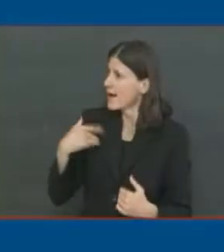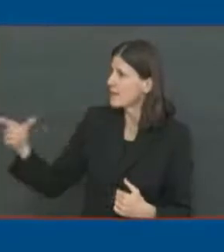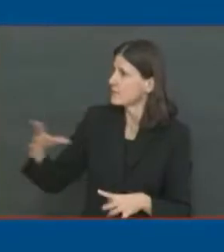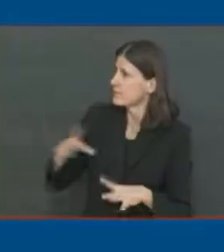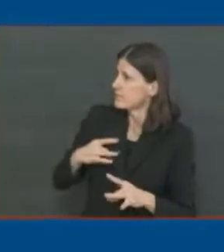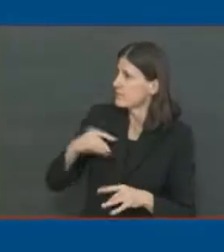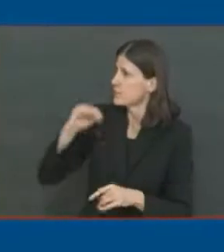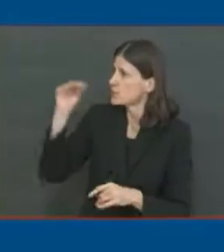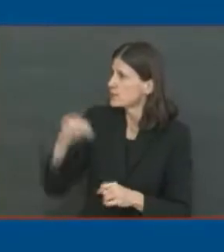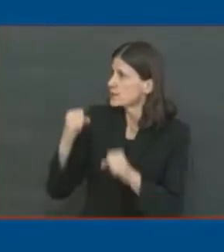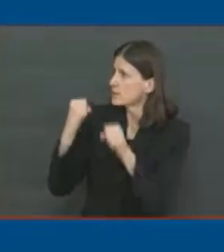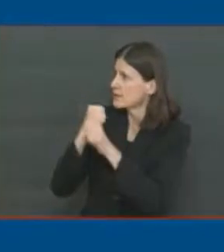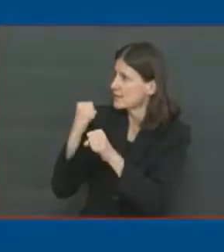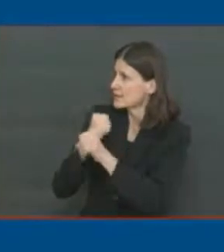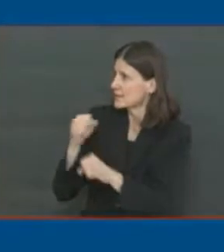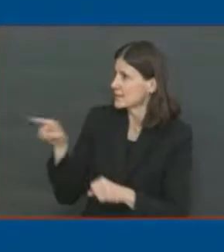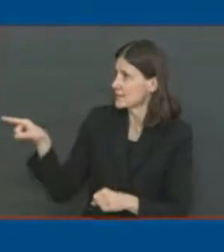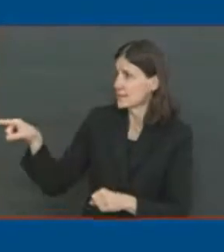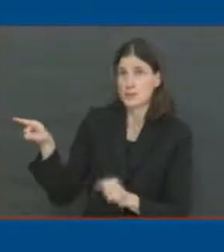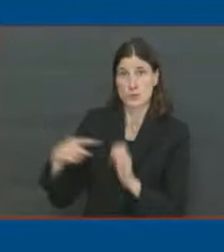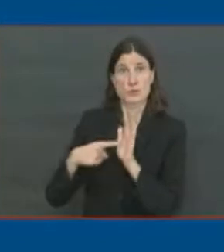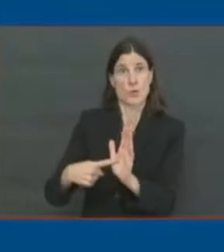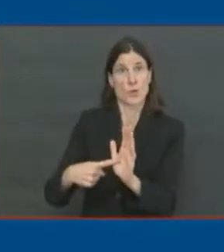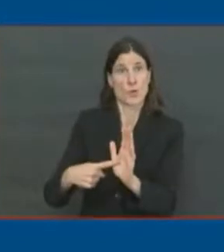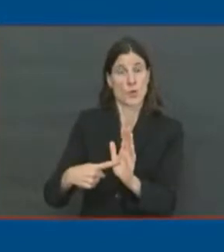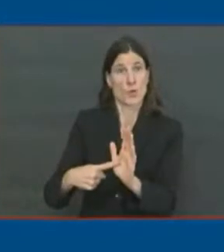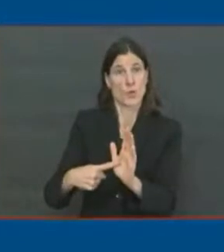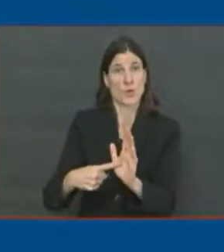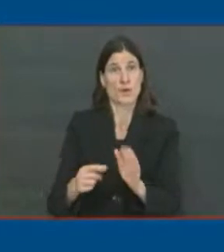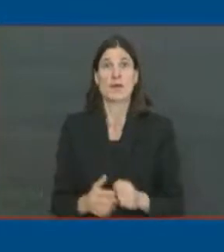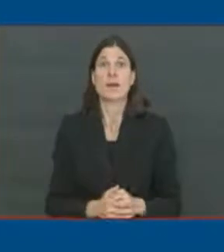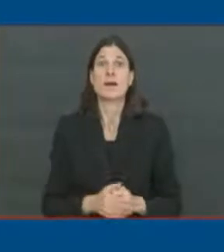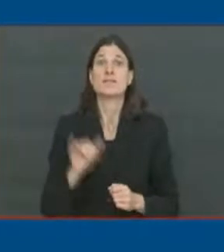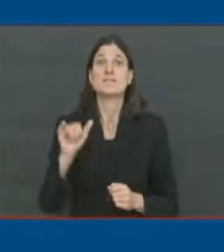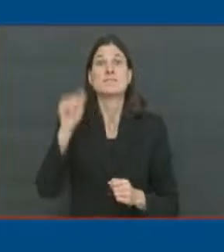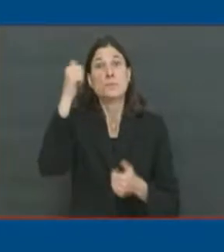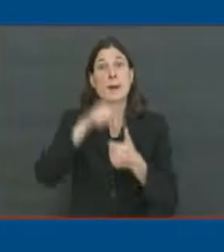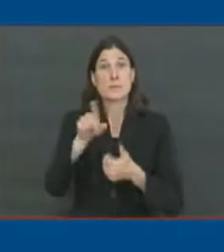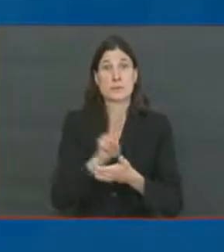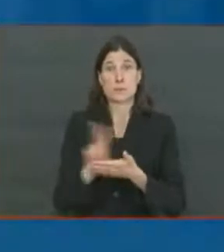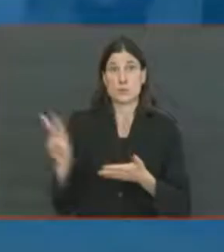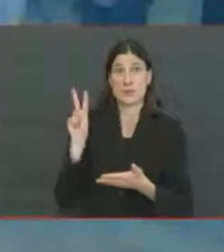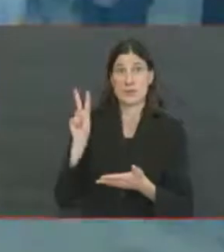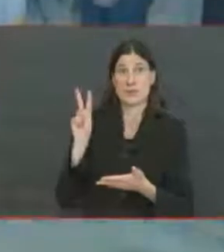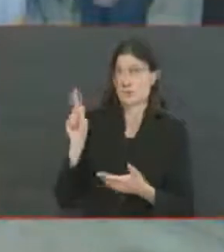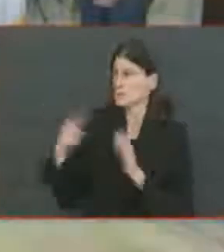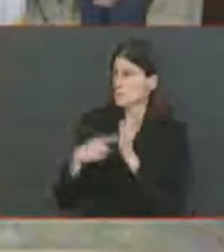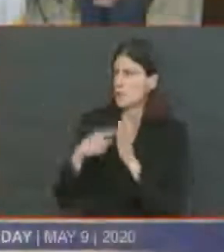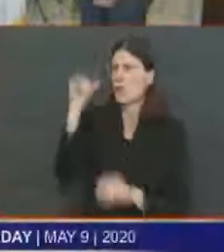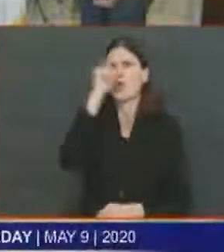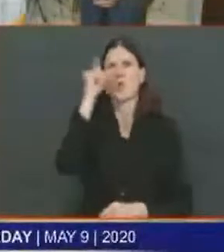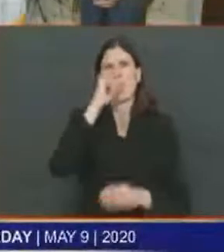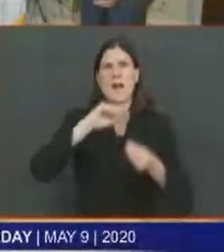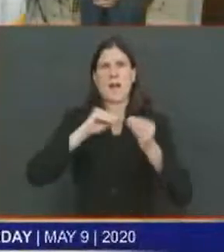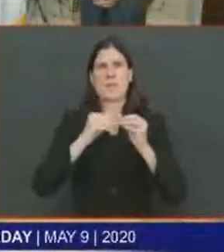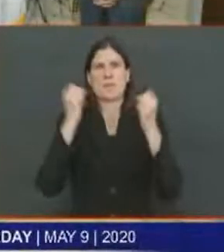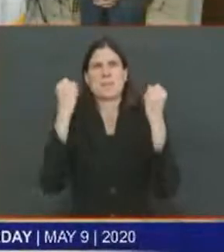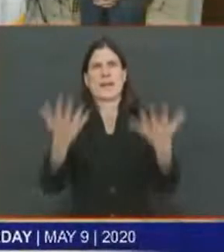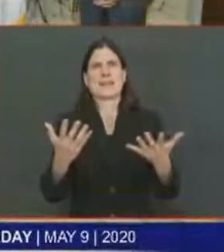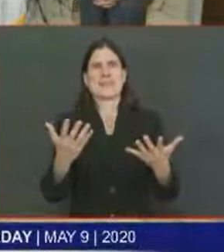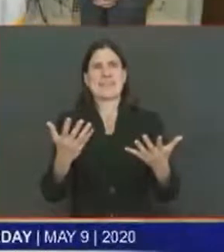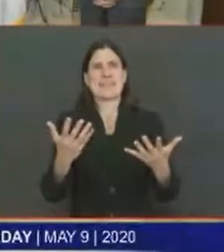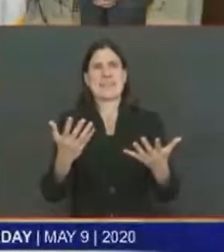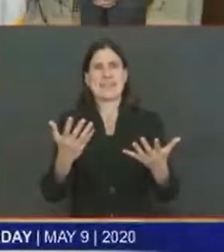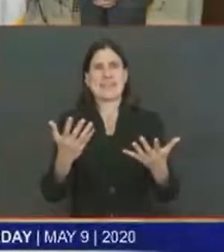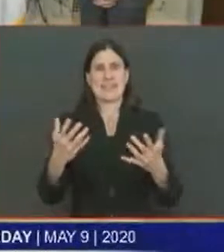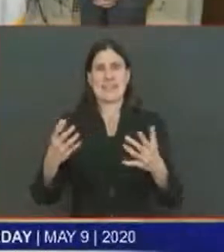was much higher than it is today. Having said that, you're right. As I've said so many times, we are not out of the woods. We have